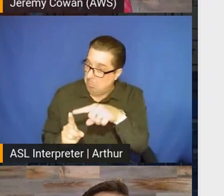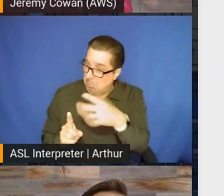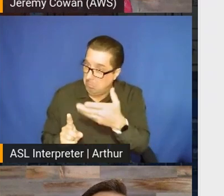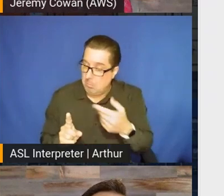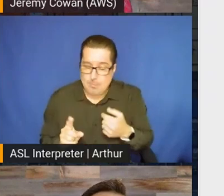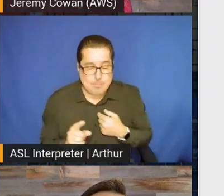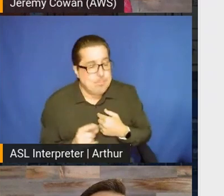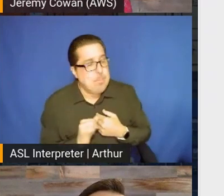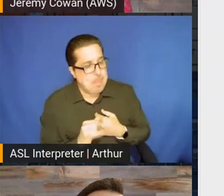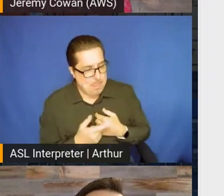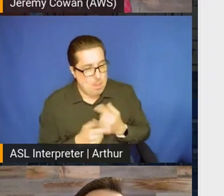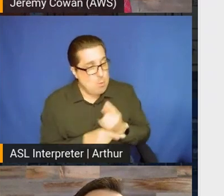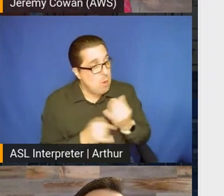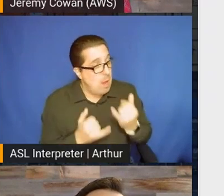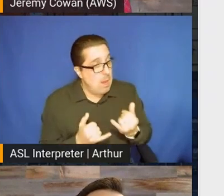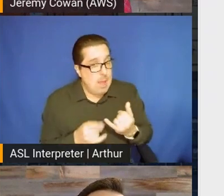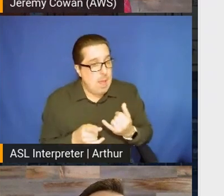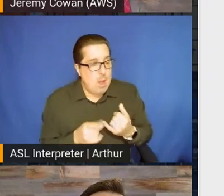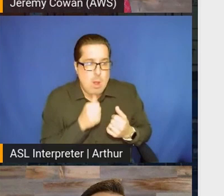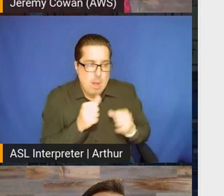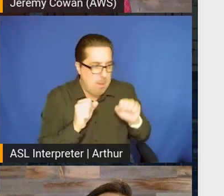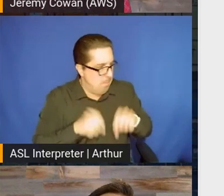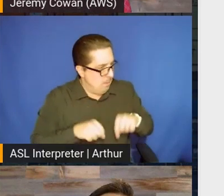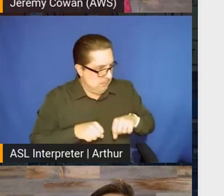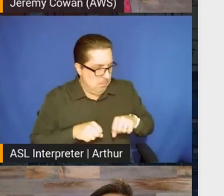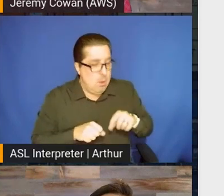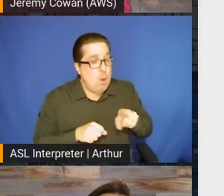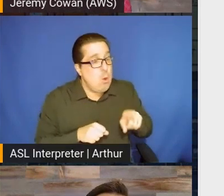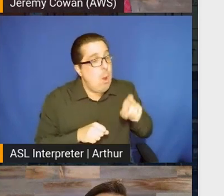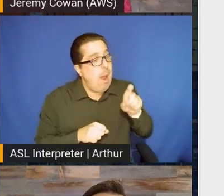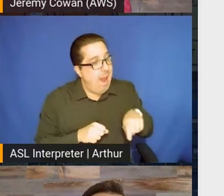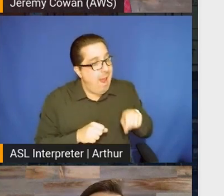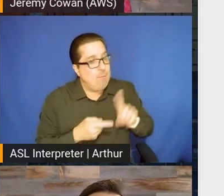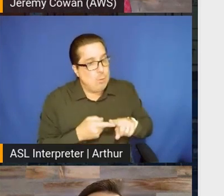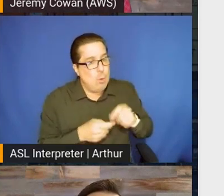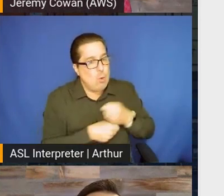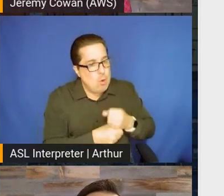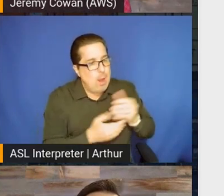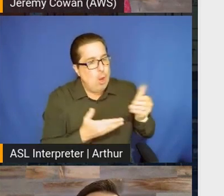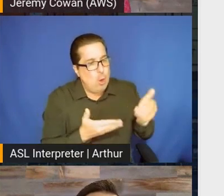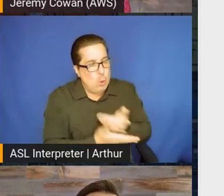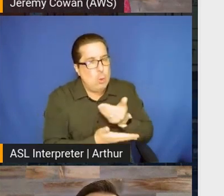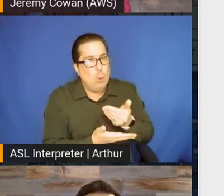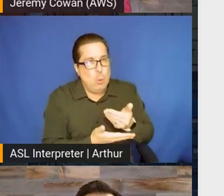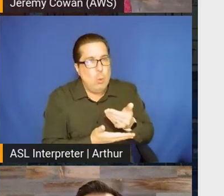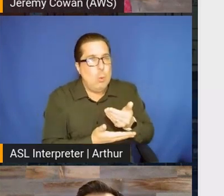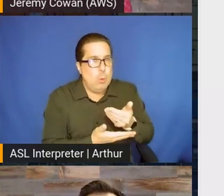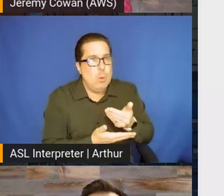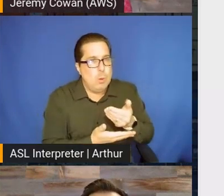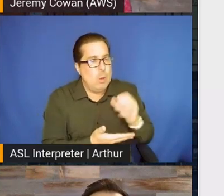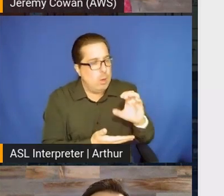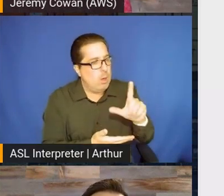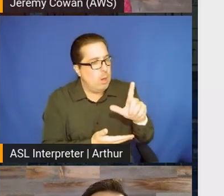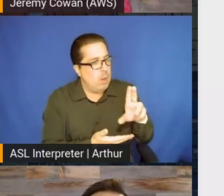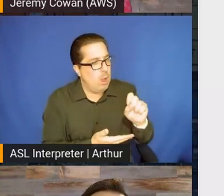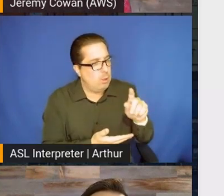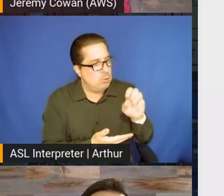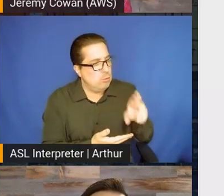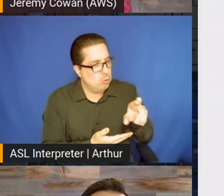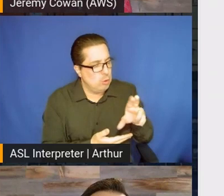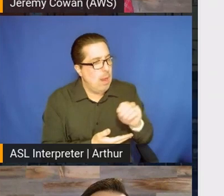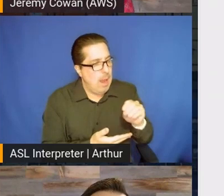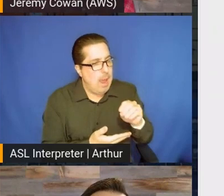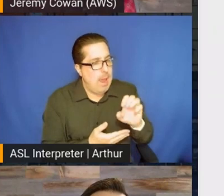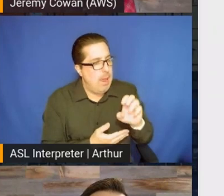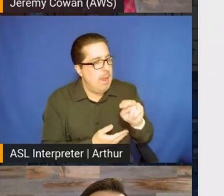Right now, it's not a possibility. So you will have to create a new cluster and then enable